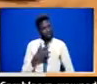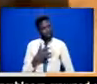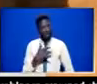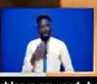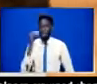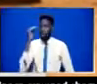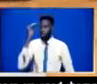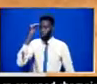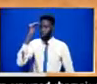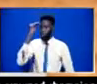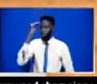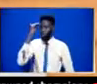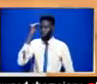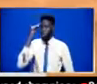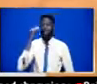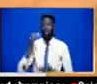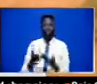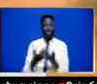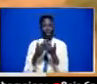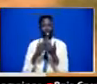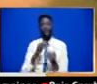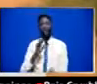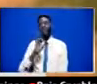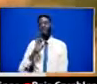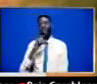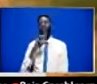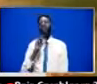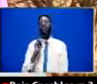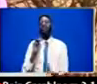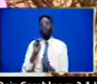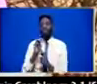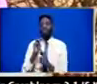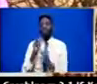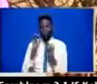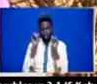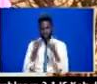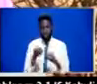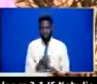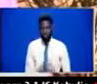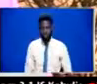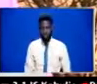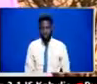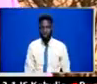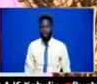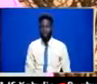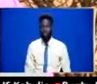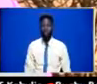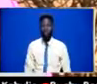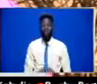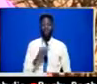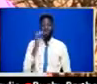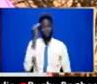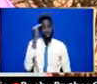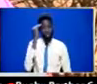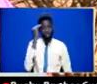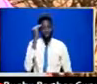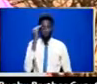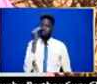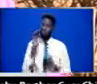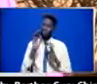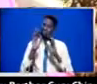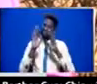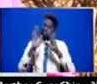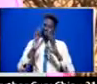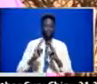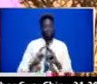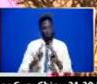in winning the war against FGM cannot be underestimated. The value of education is very important. It will